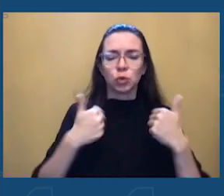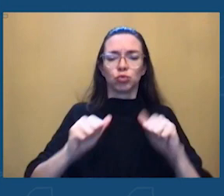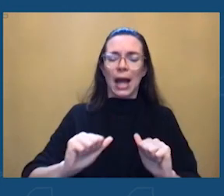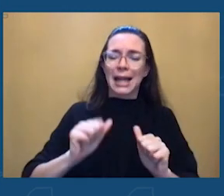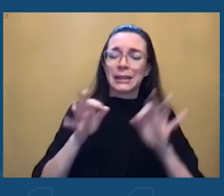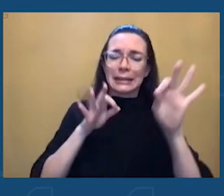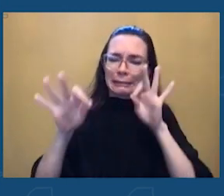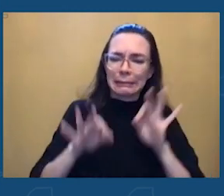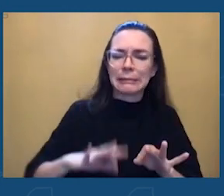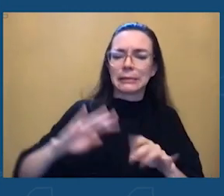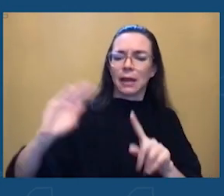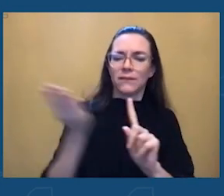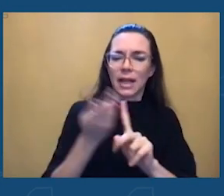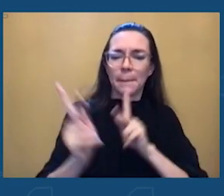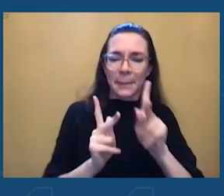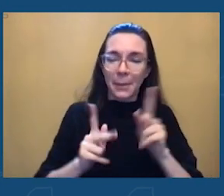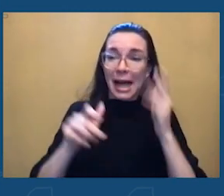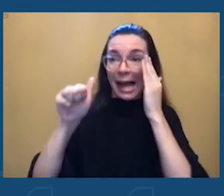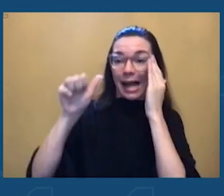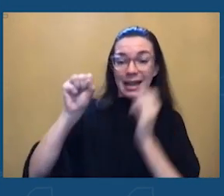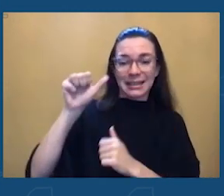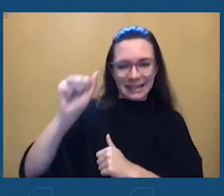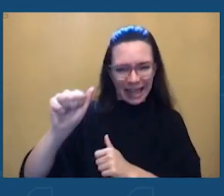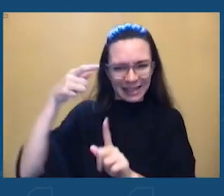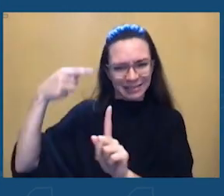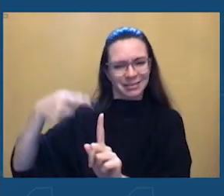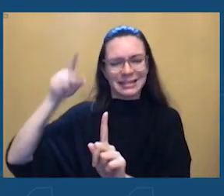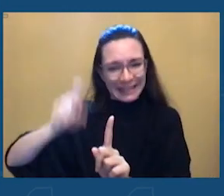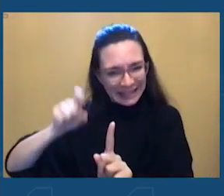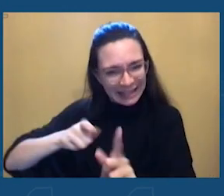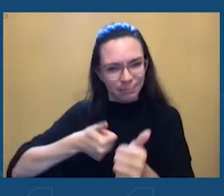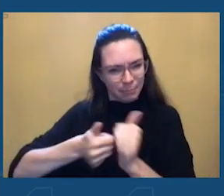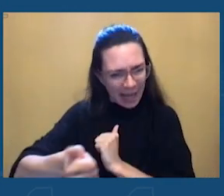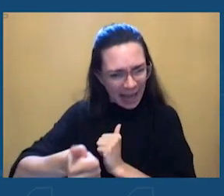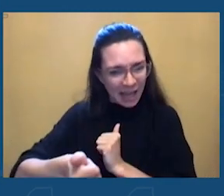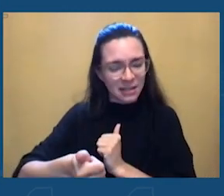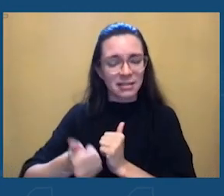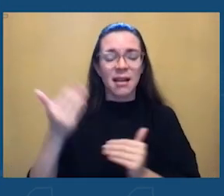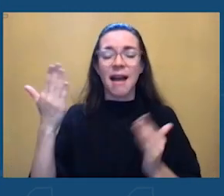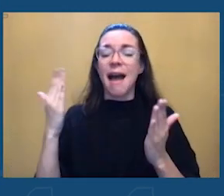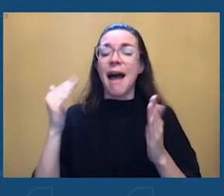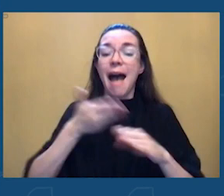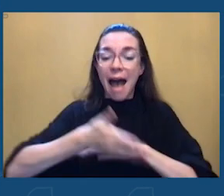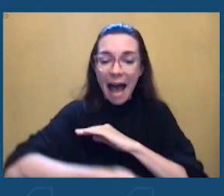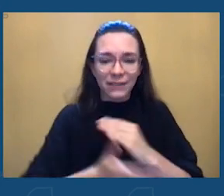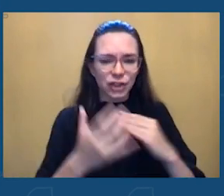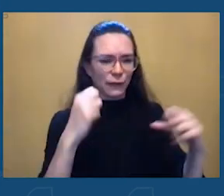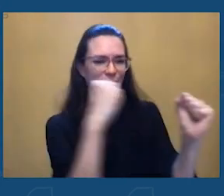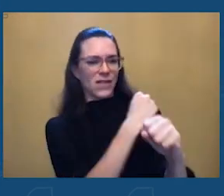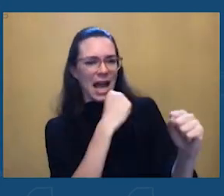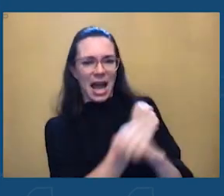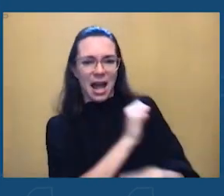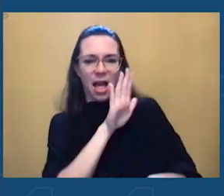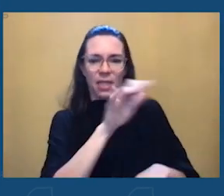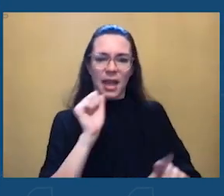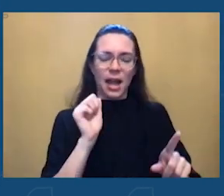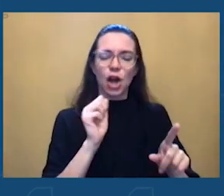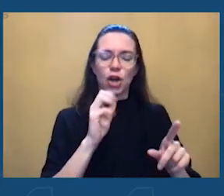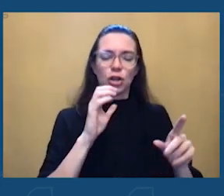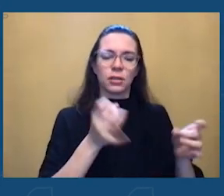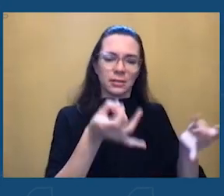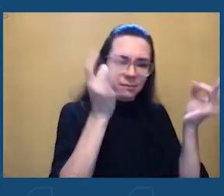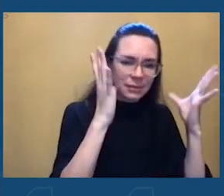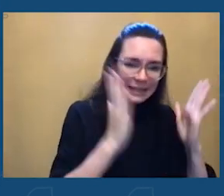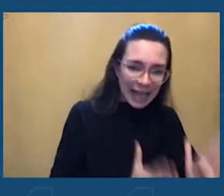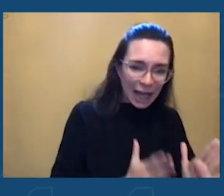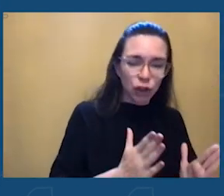that the ASA was needed. After fighting off their attackers and fighting to heal, they should not have had to